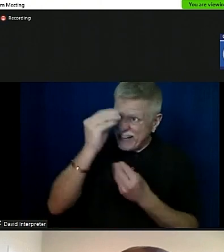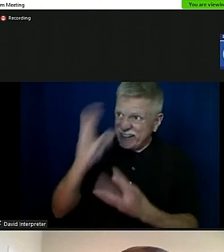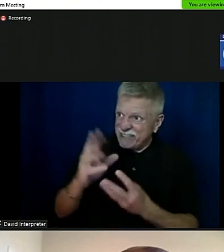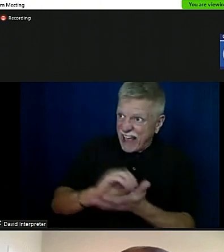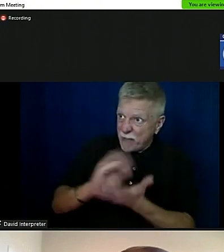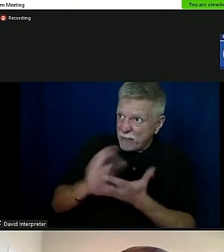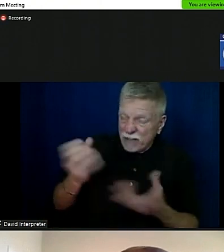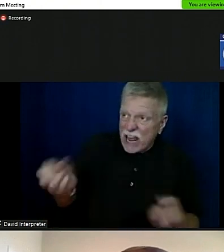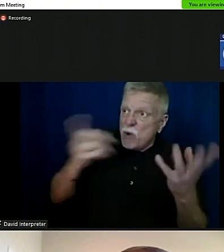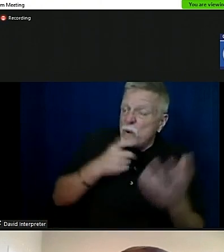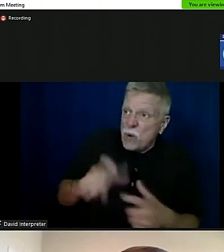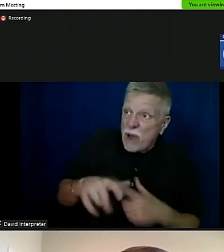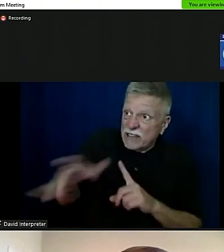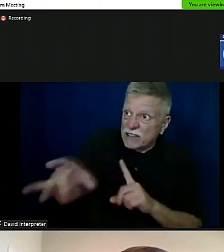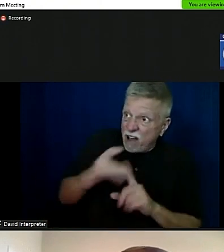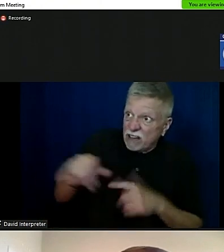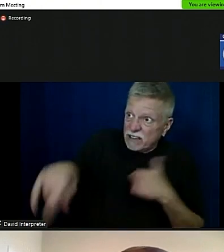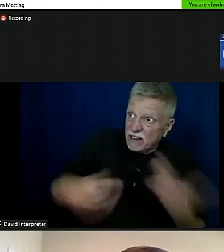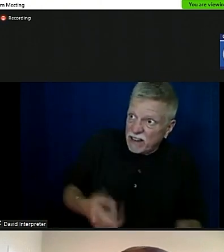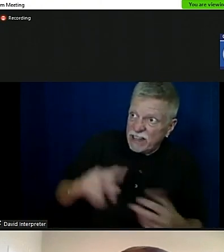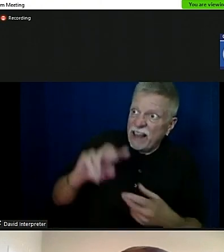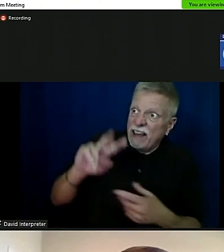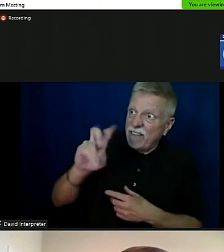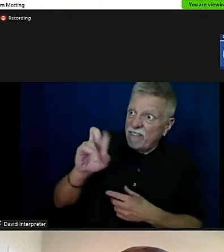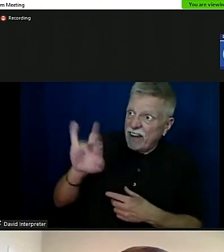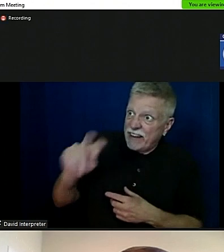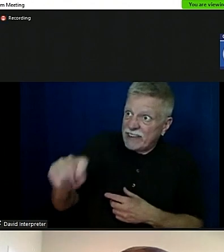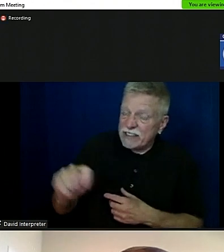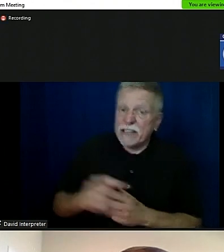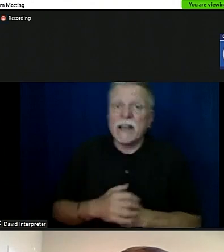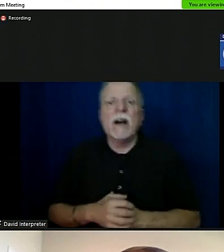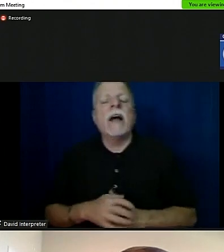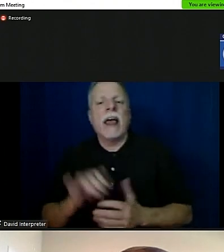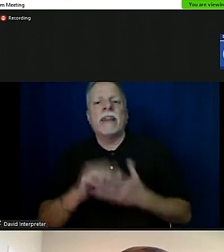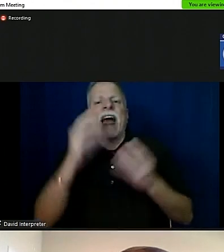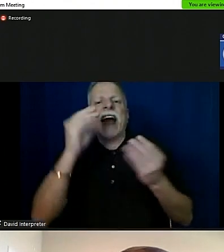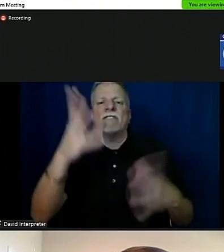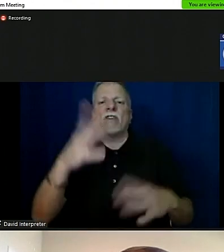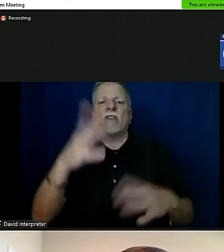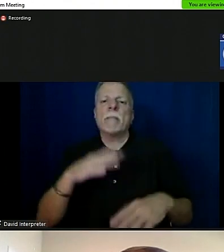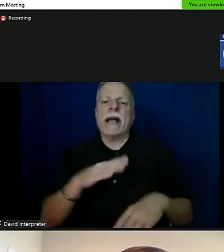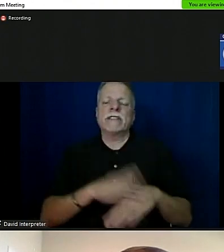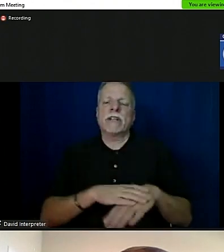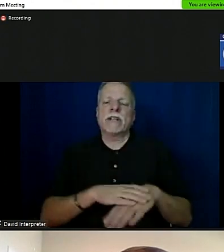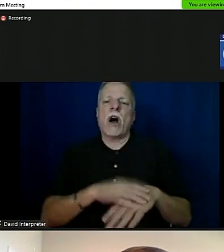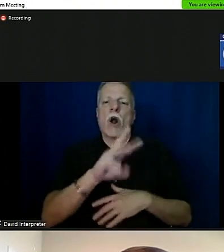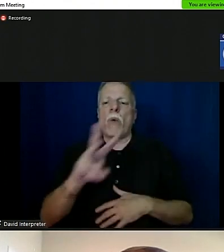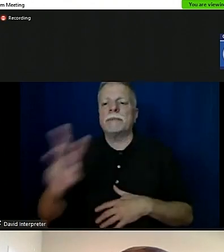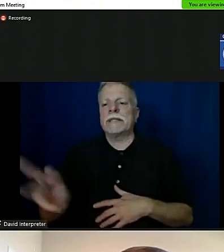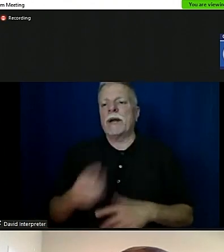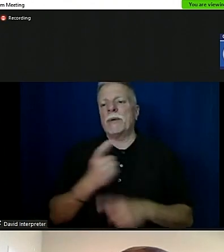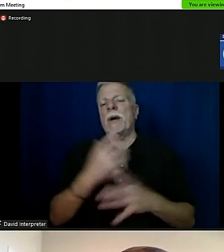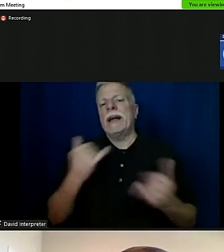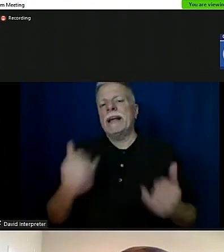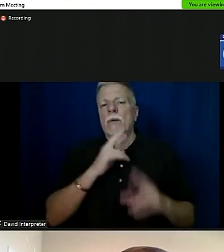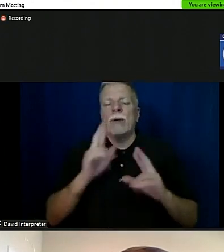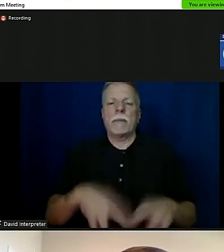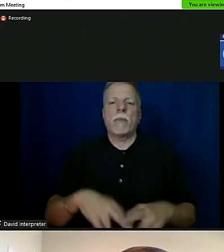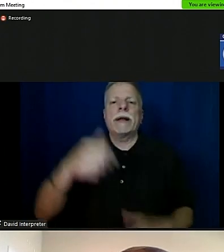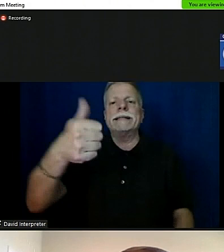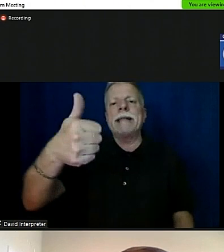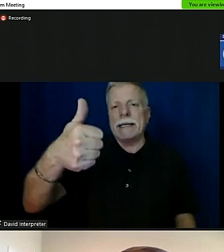or who've contracted it? Yes, so that information is available on our website. So right now we are reporting 10 variant cases have occurred